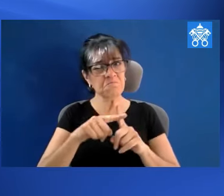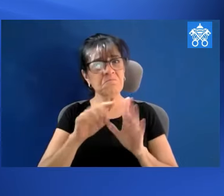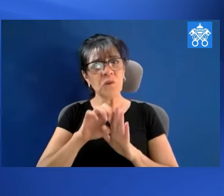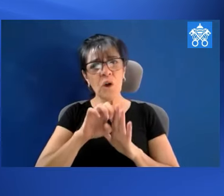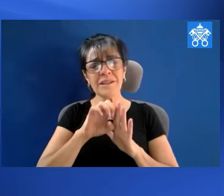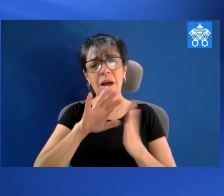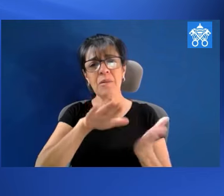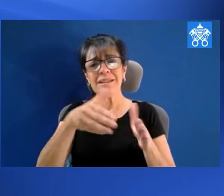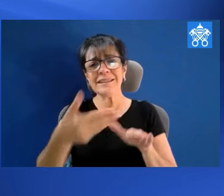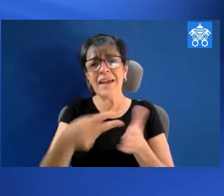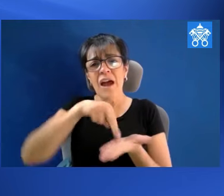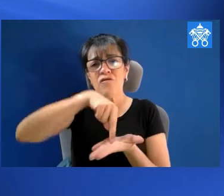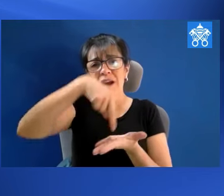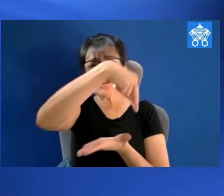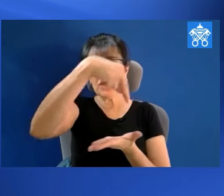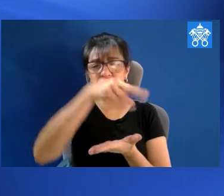Christ,